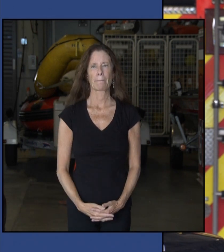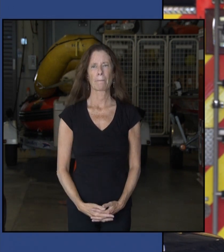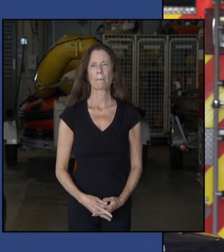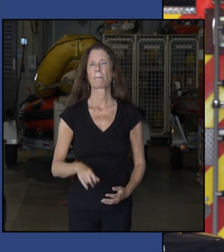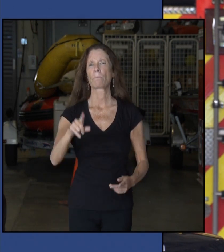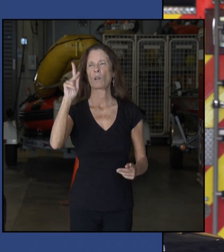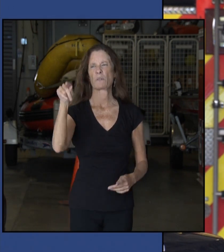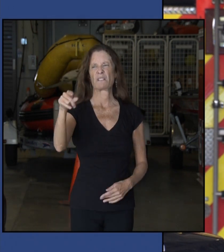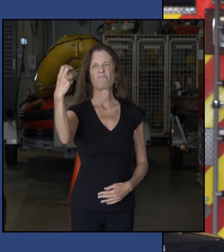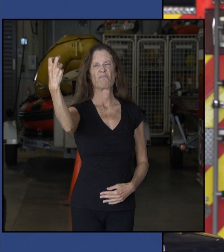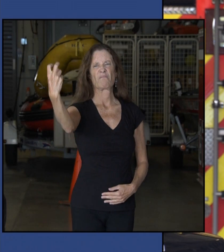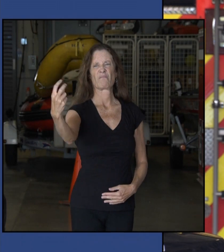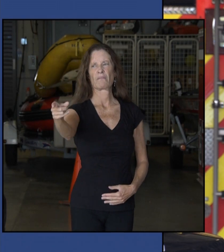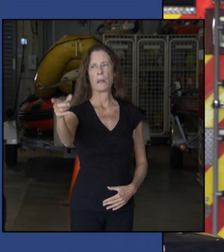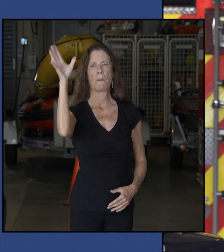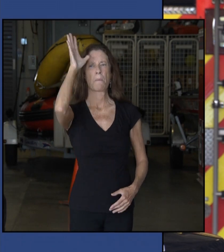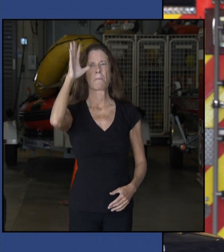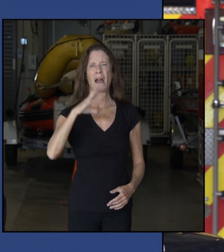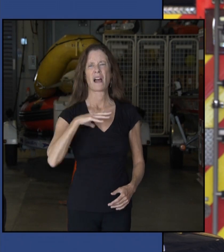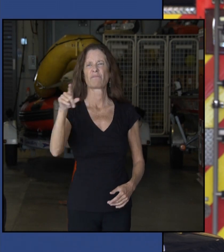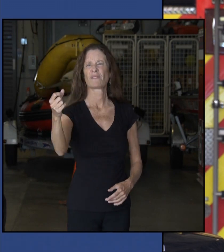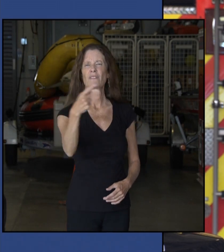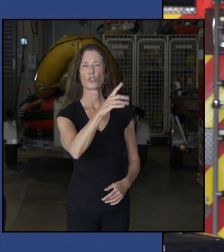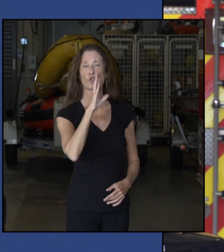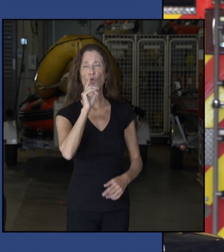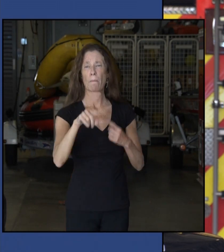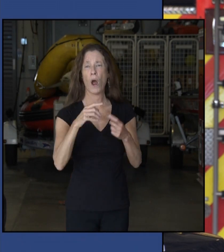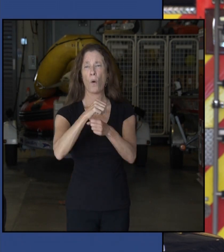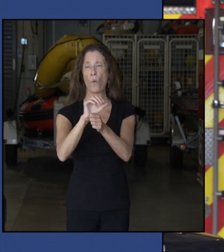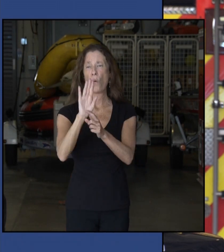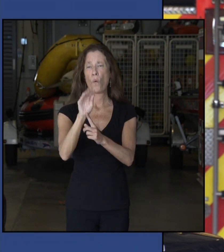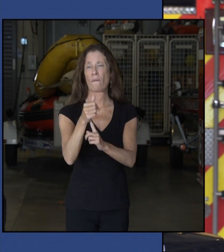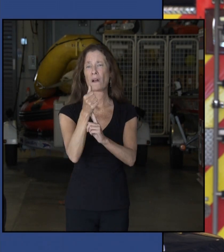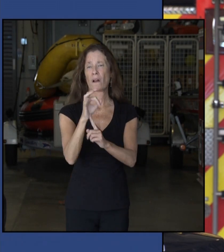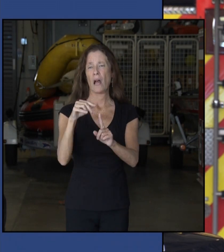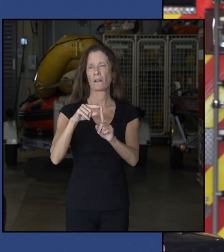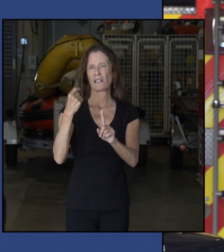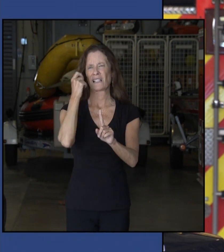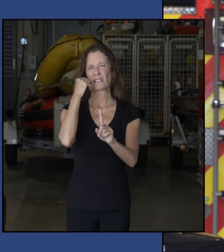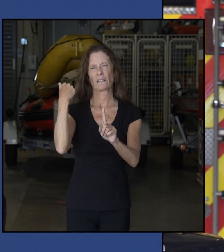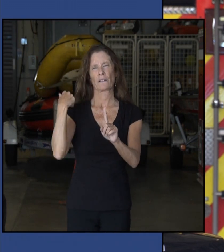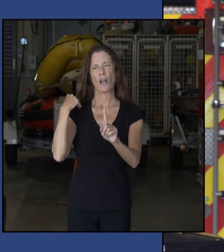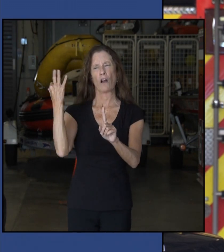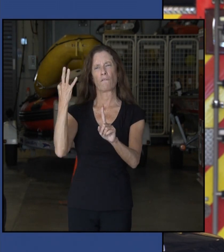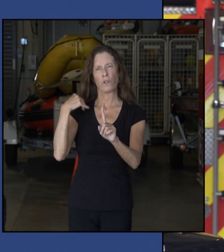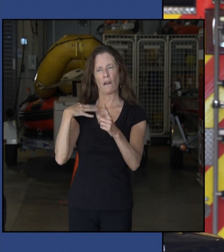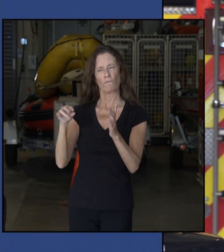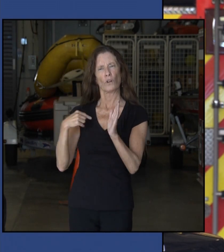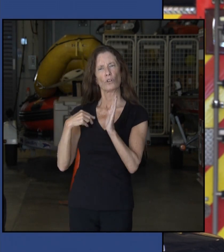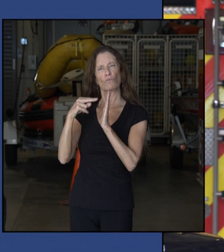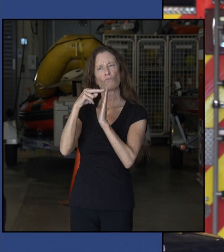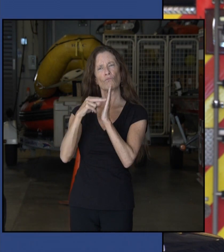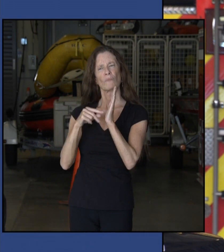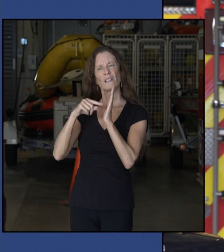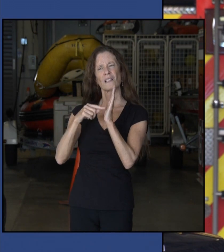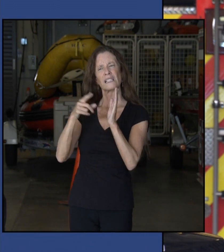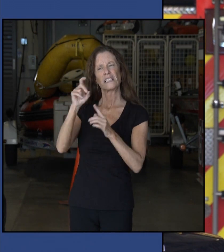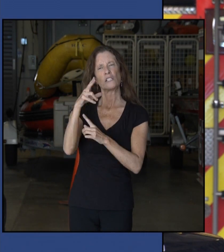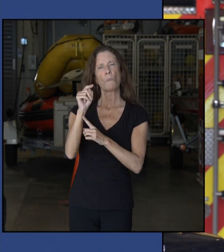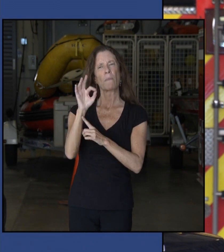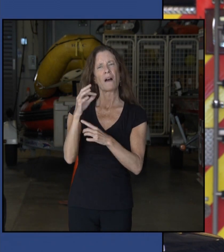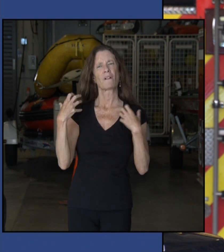Friday, I was looking at the Pennsylvania COVID-19 dashboard, the Department of Health website. About 11 o'clock in the morning,